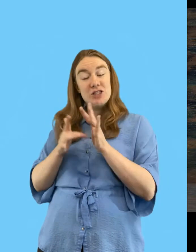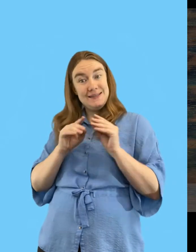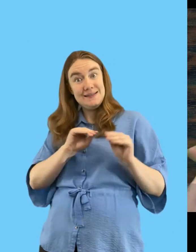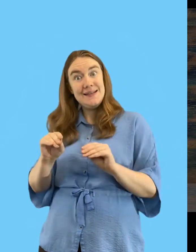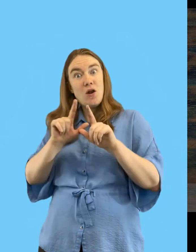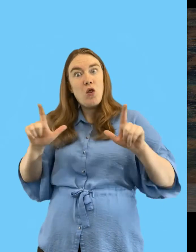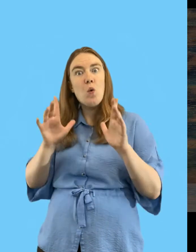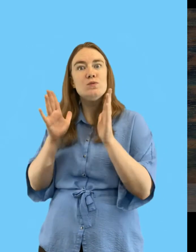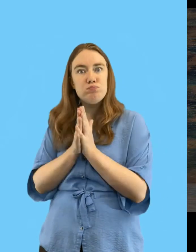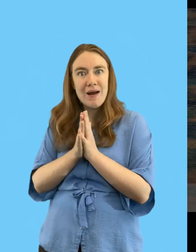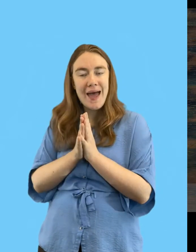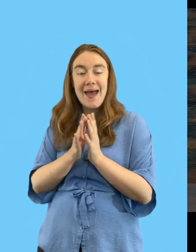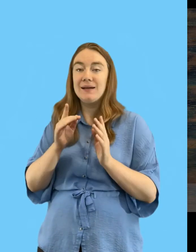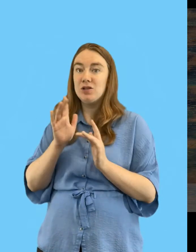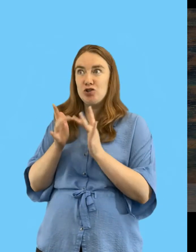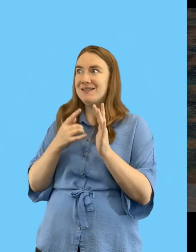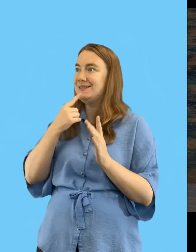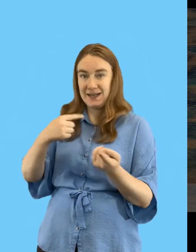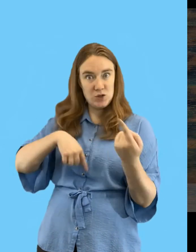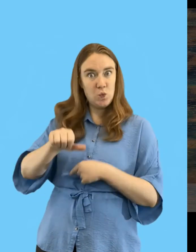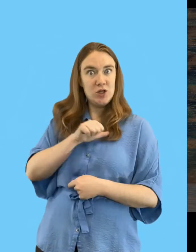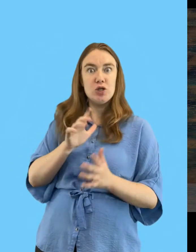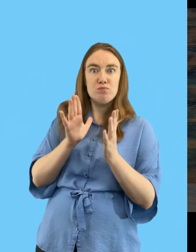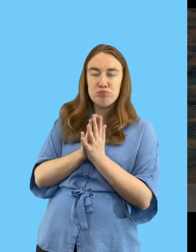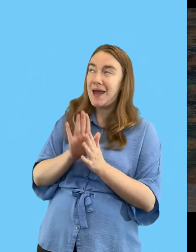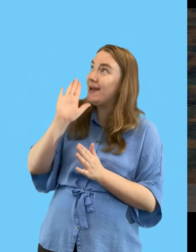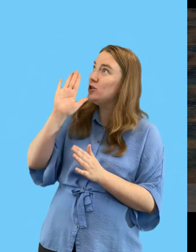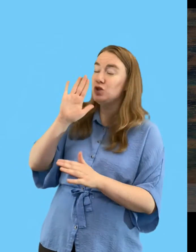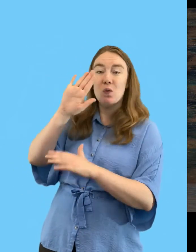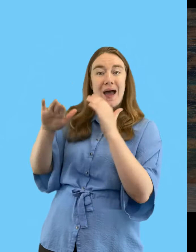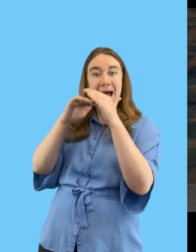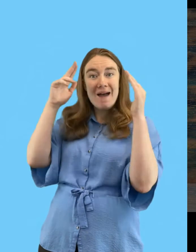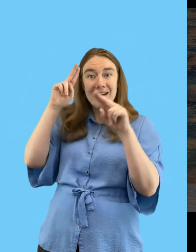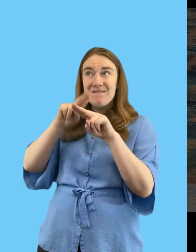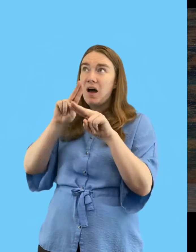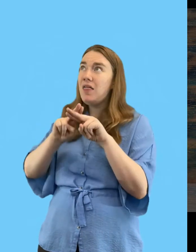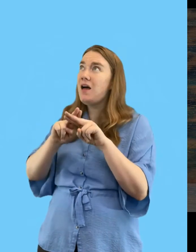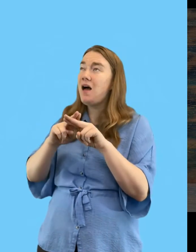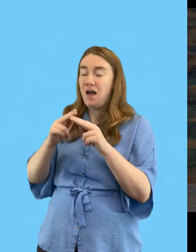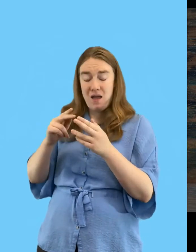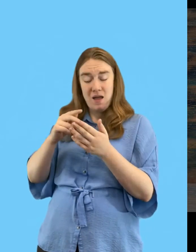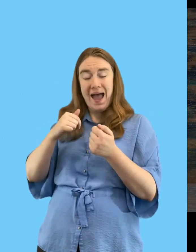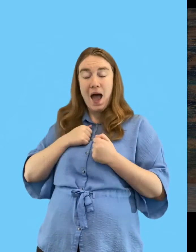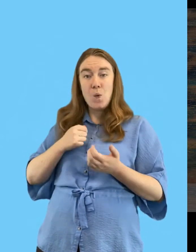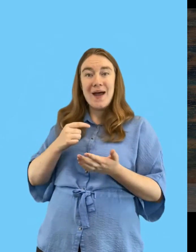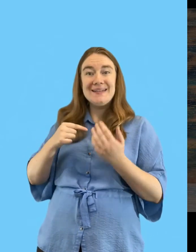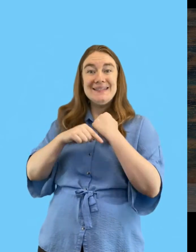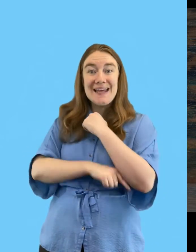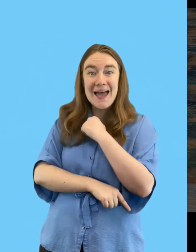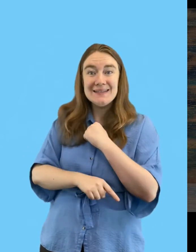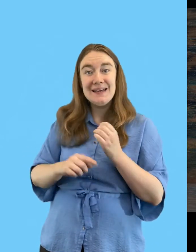to our Heavenly Father. He says, "Pray to your Heavenly Father, forgive us our